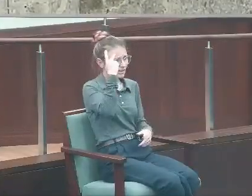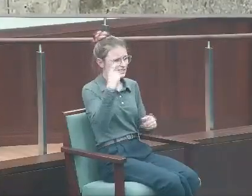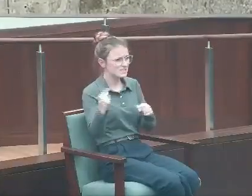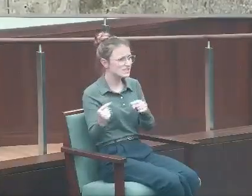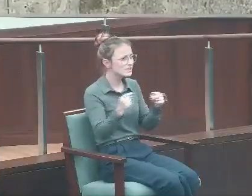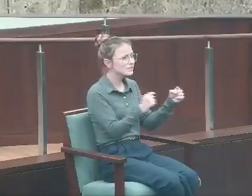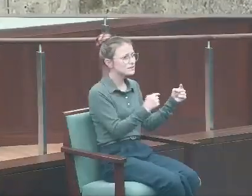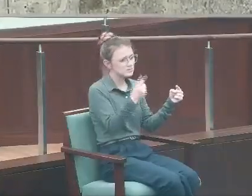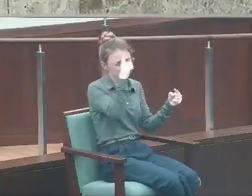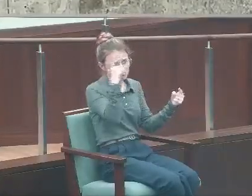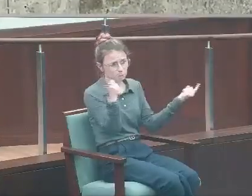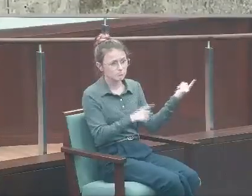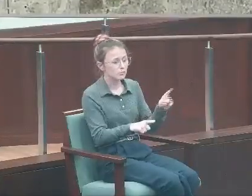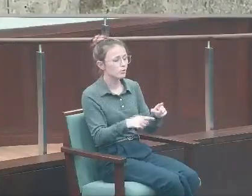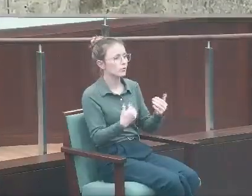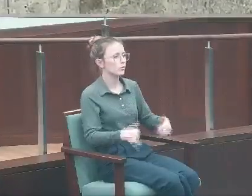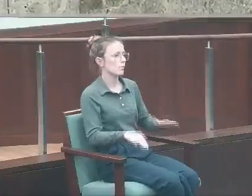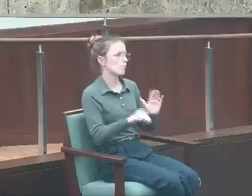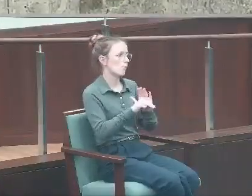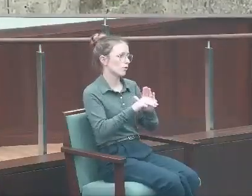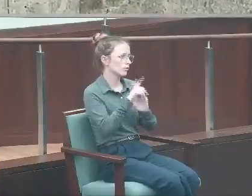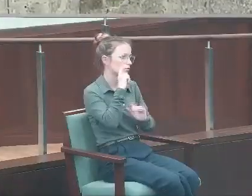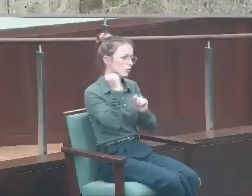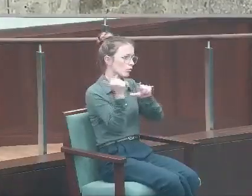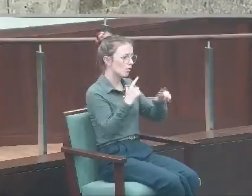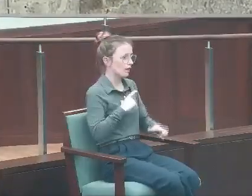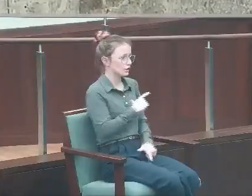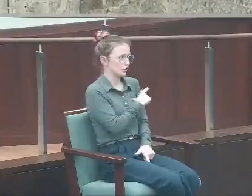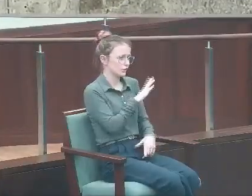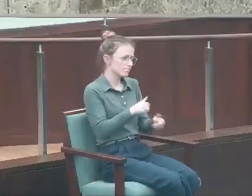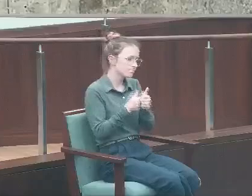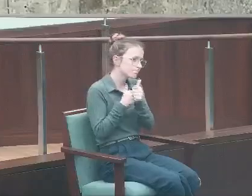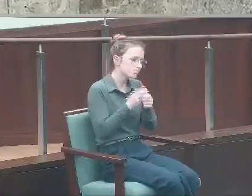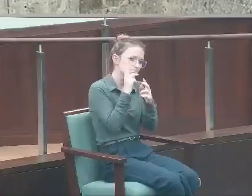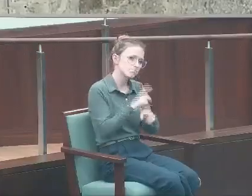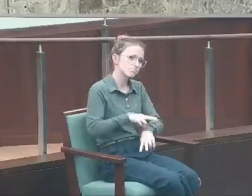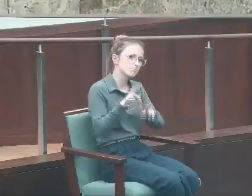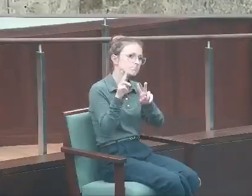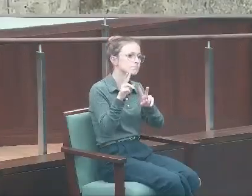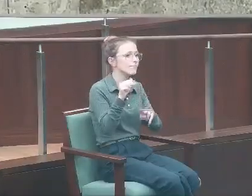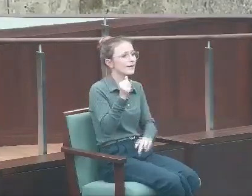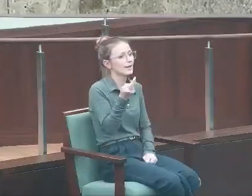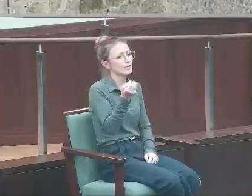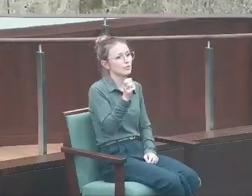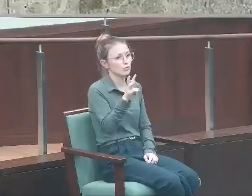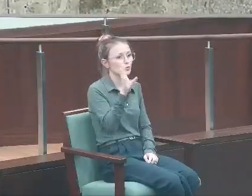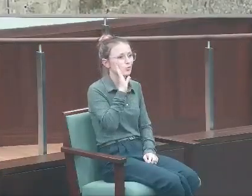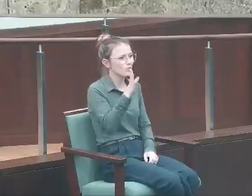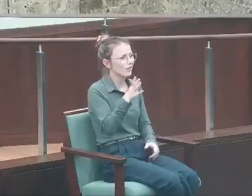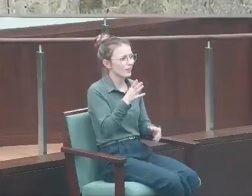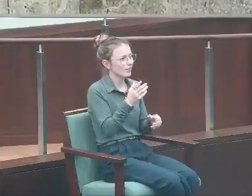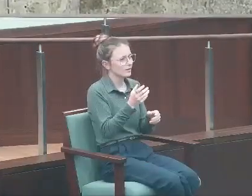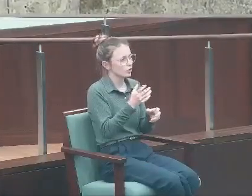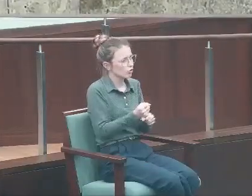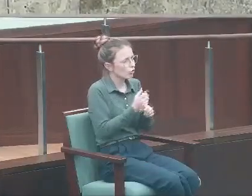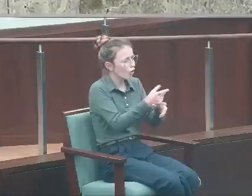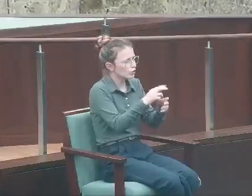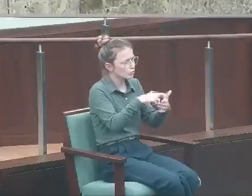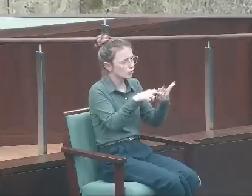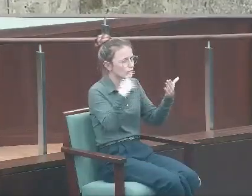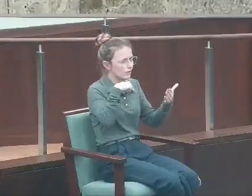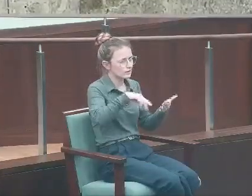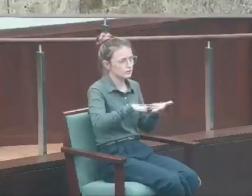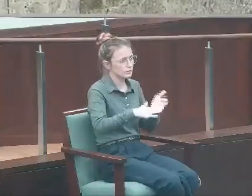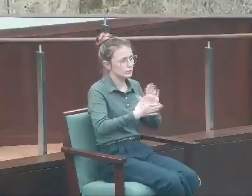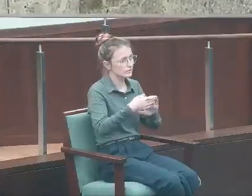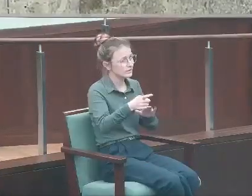model for all legislators to follow. Simply put, Andrew gets results for our community. He